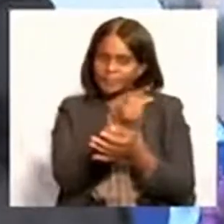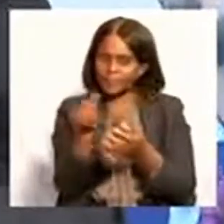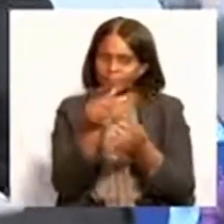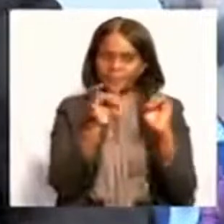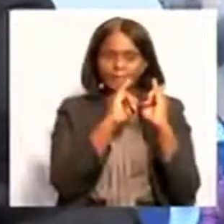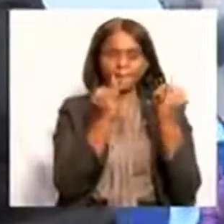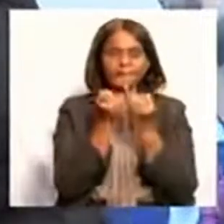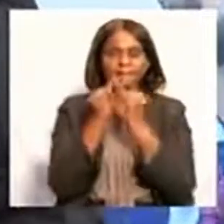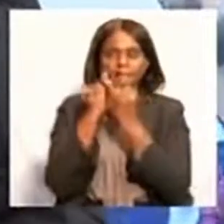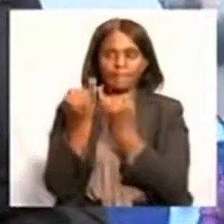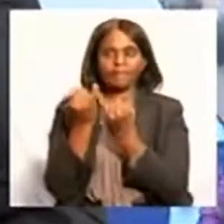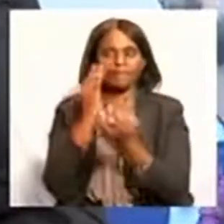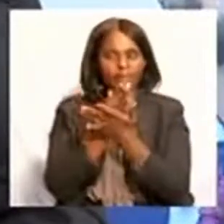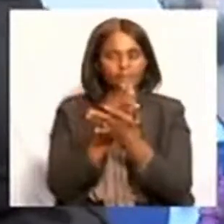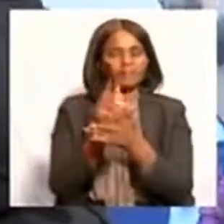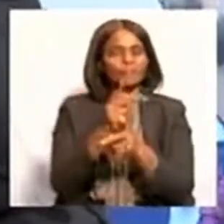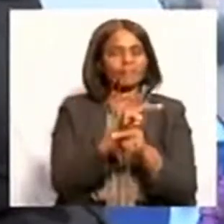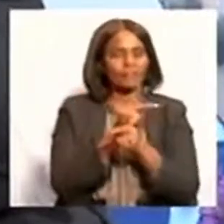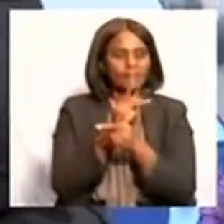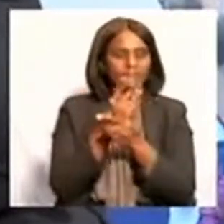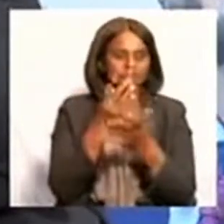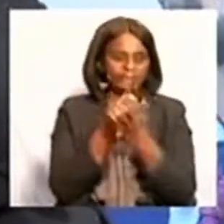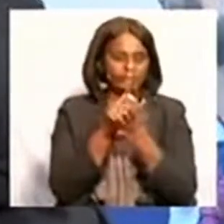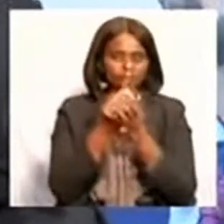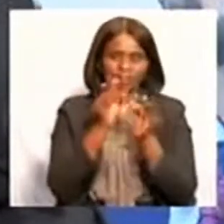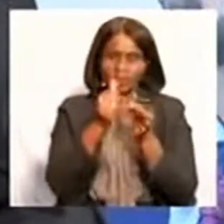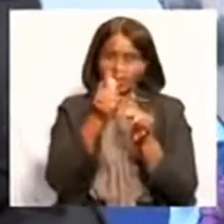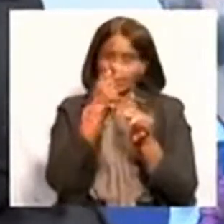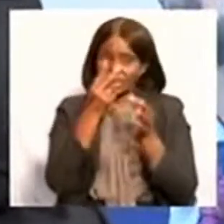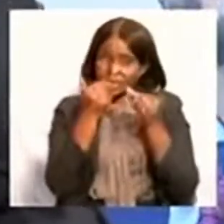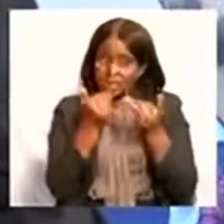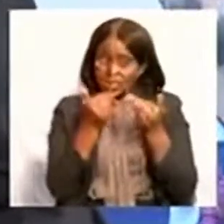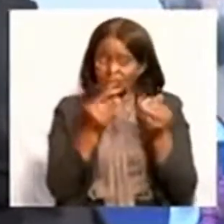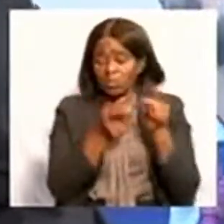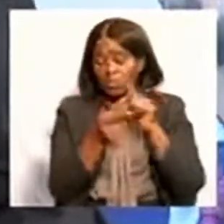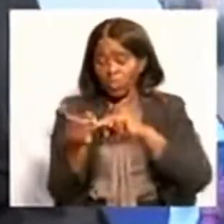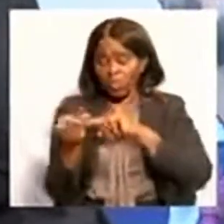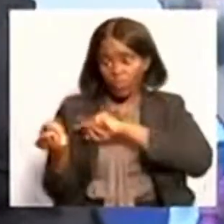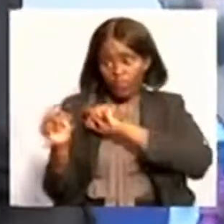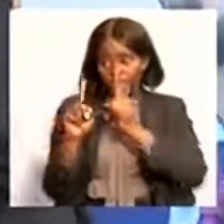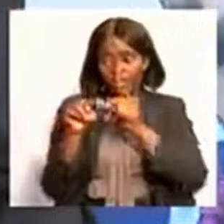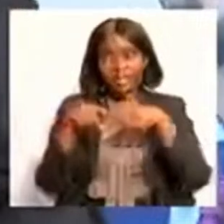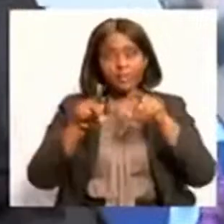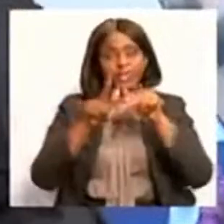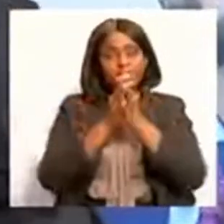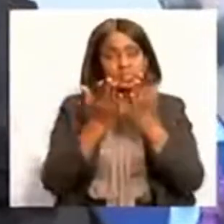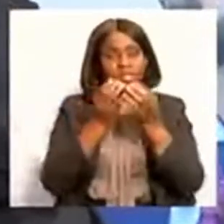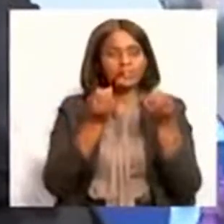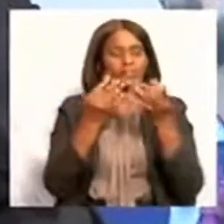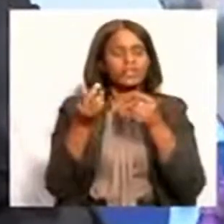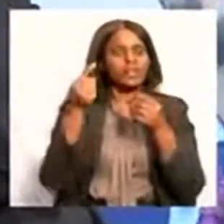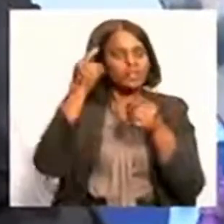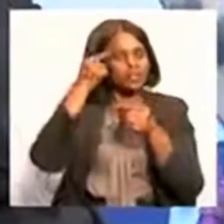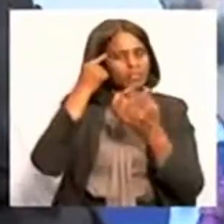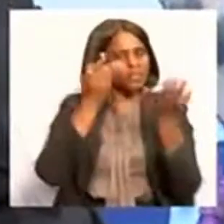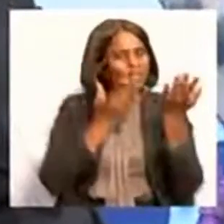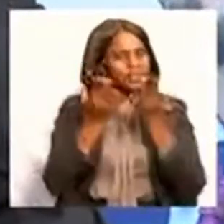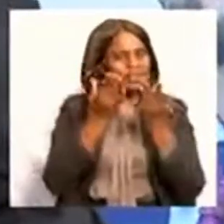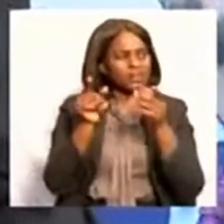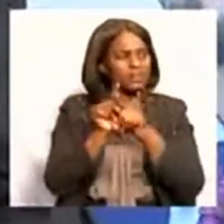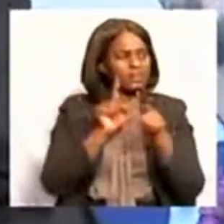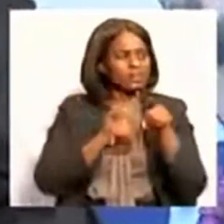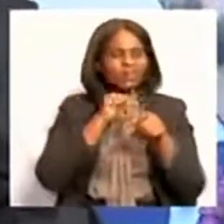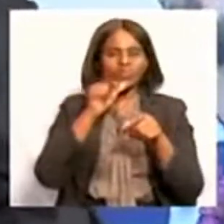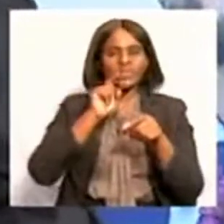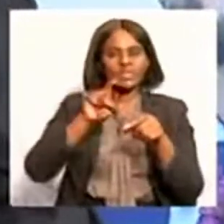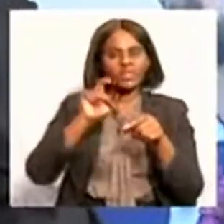institutions stop handling cash. And if you look now, you go to get your passport, most of these government services that are provided, you actually don't need to go